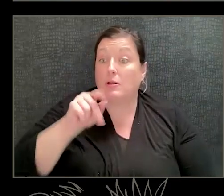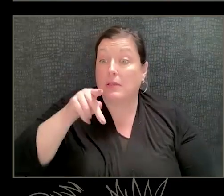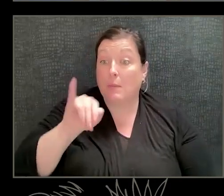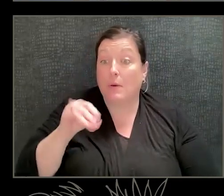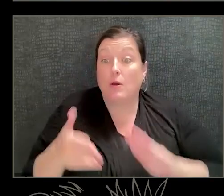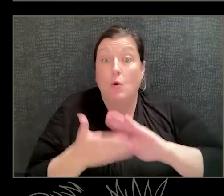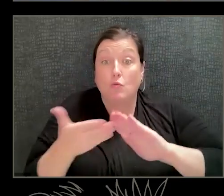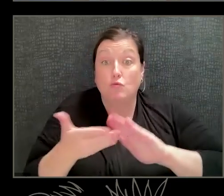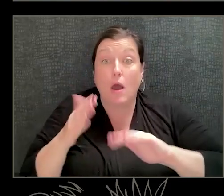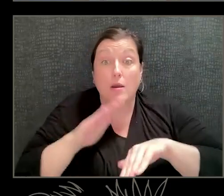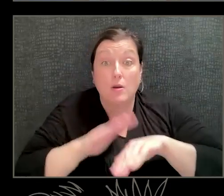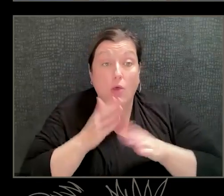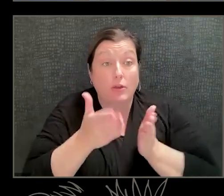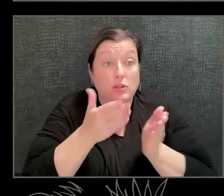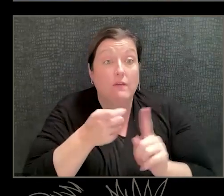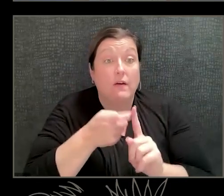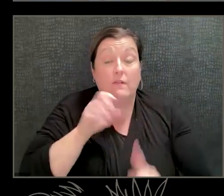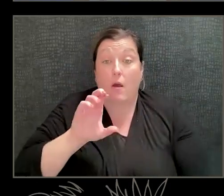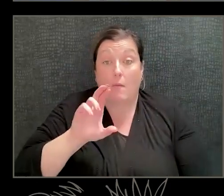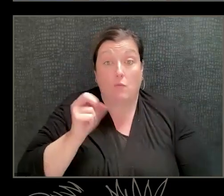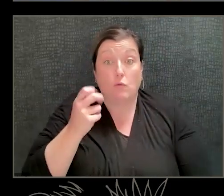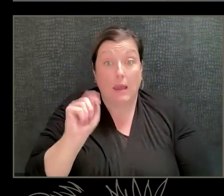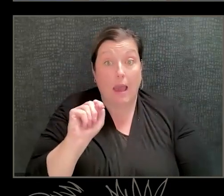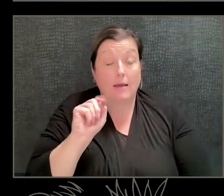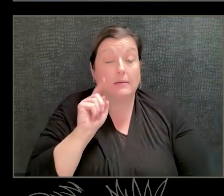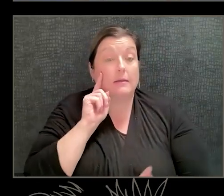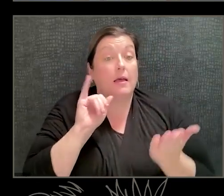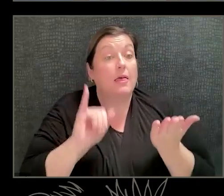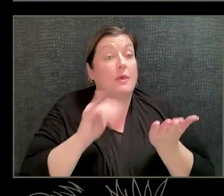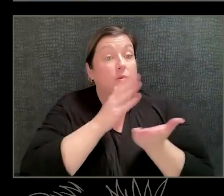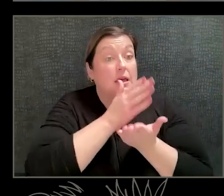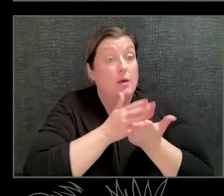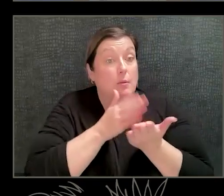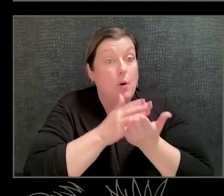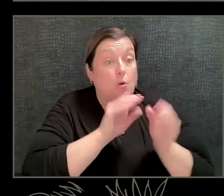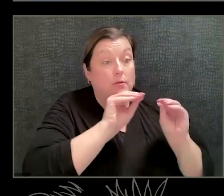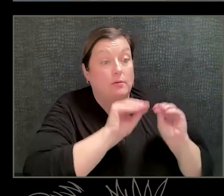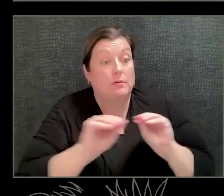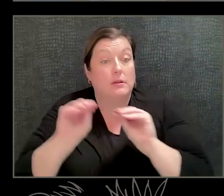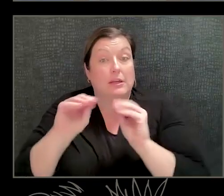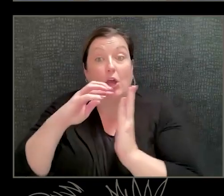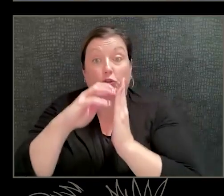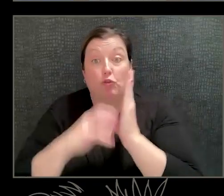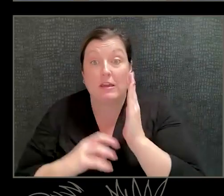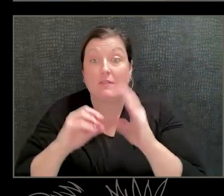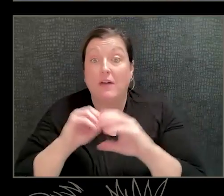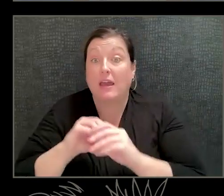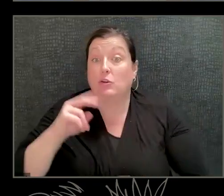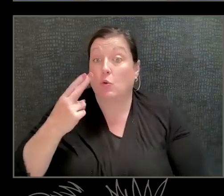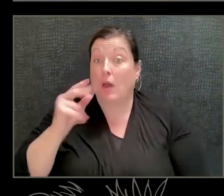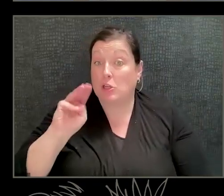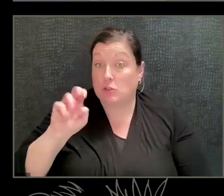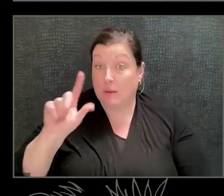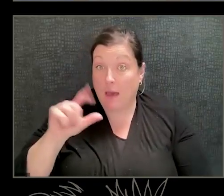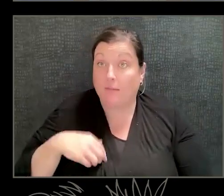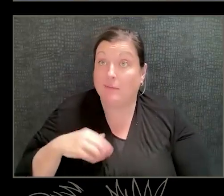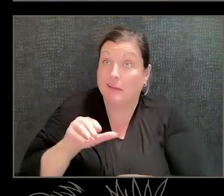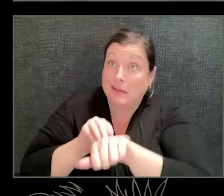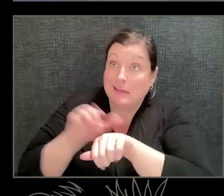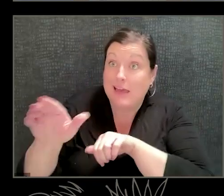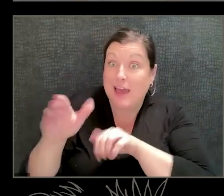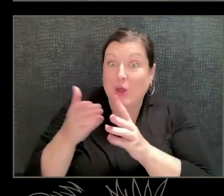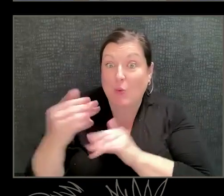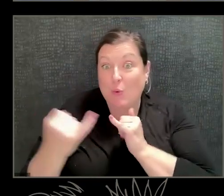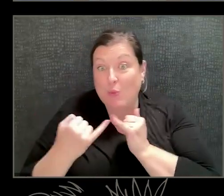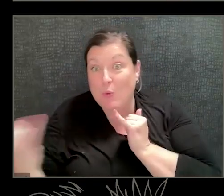run on the server from React that will take a component tree and stringify it into HTML. And we can do that and send that over the wire. We'll have JavaScript